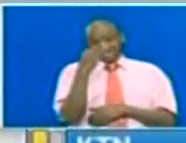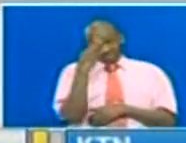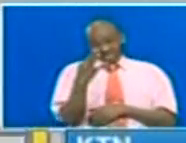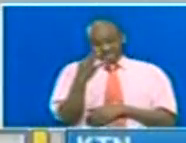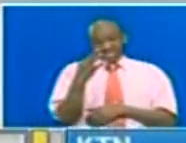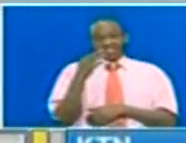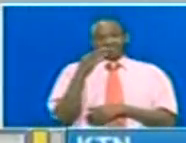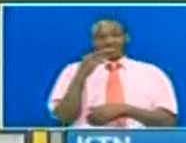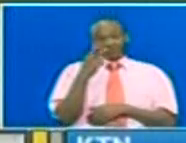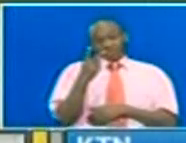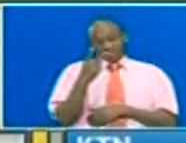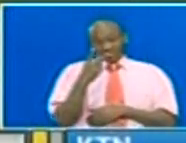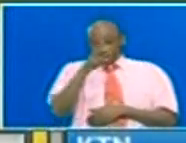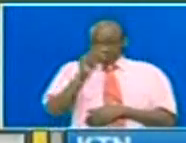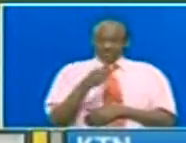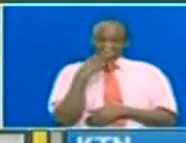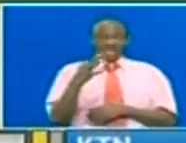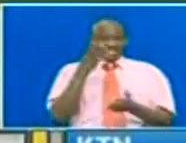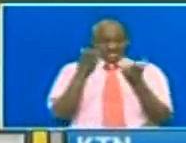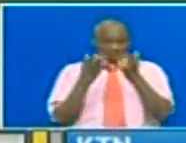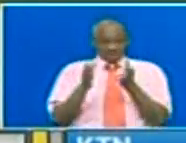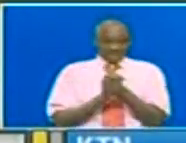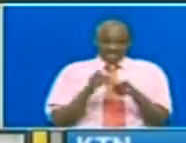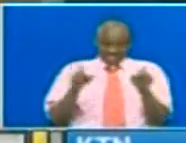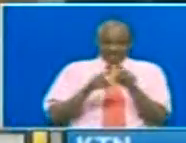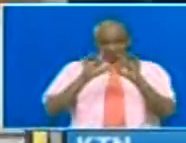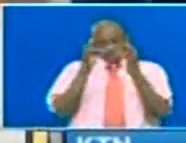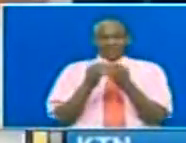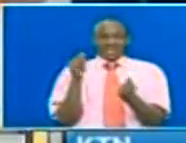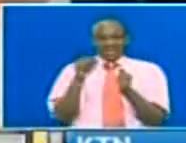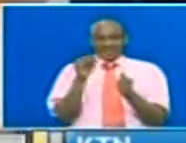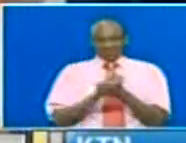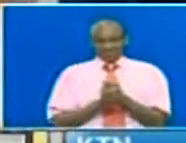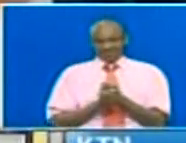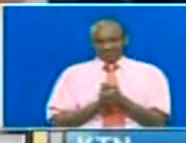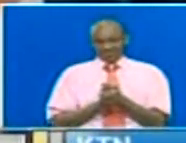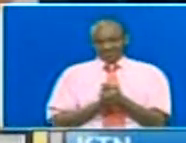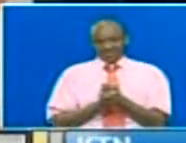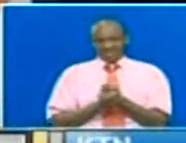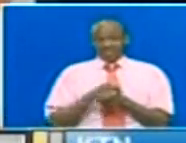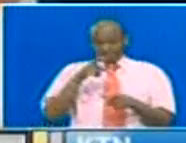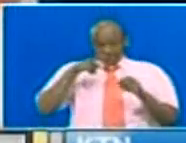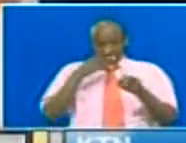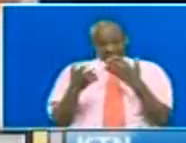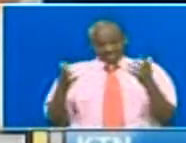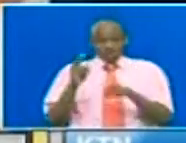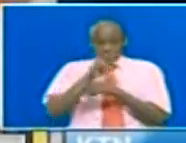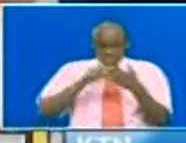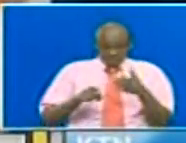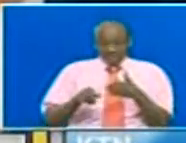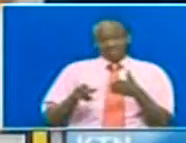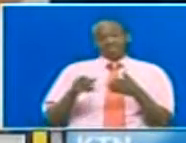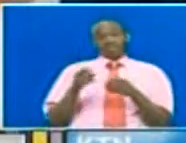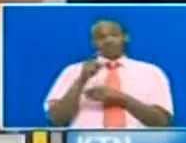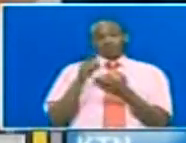2,300 kilograms, roughly equivalent to that of a family car. Our materials are used for the wings, for